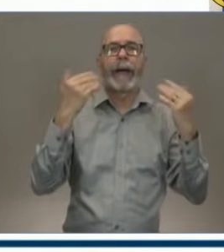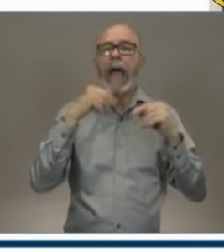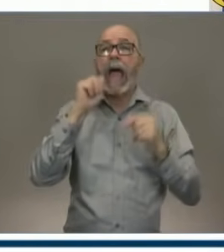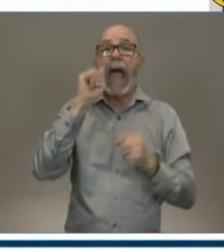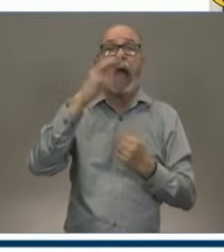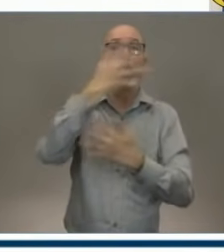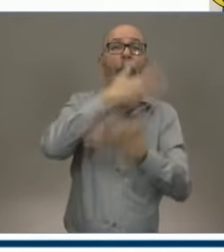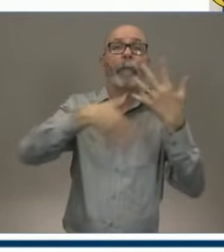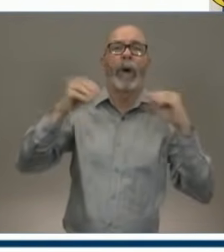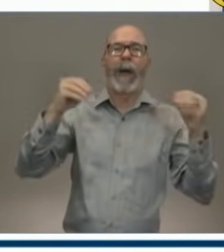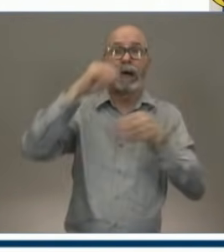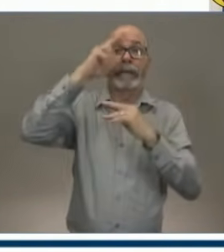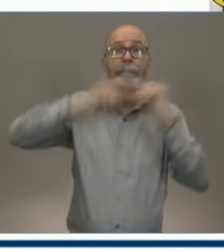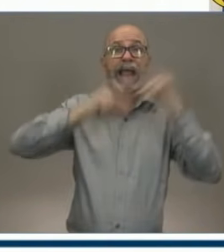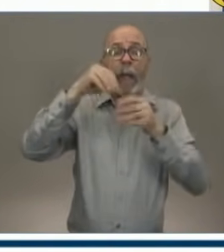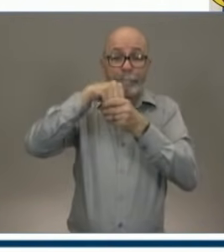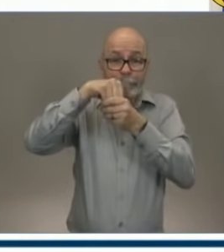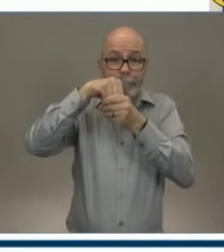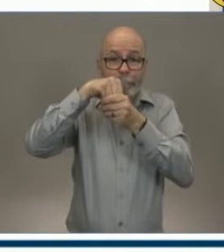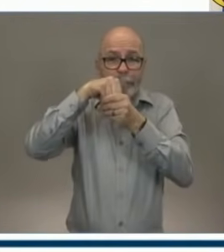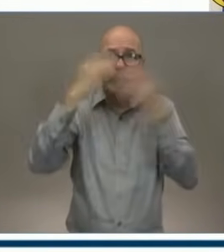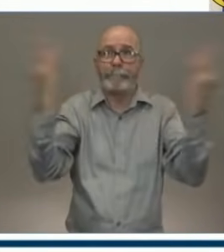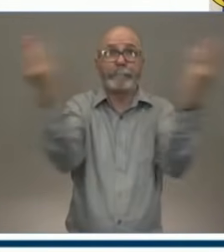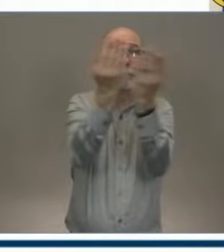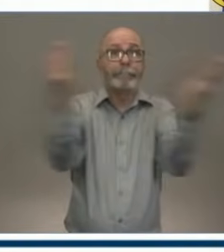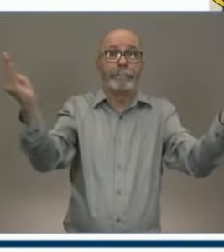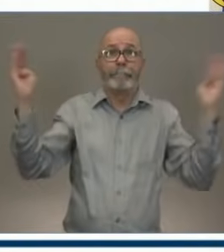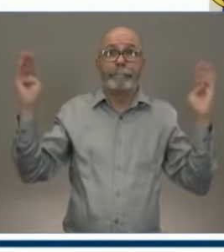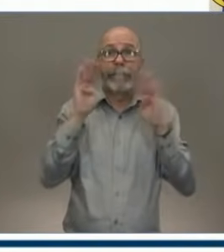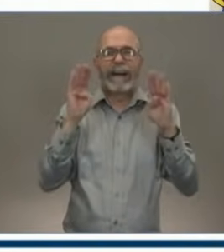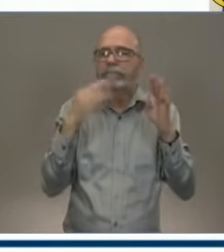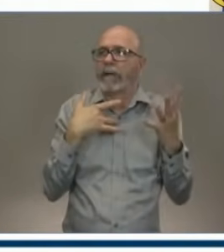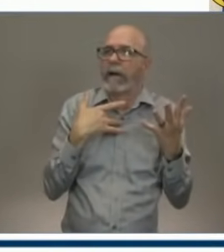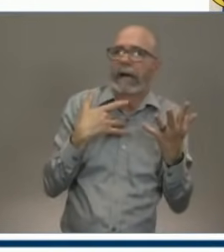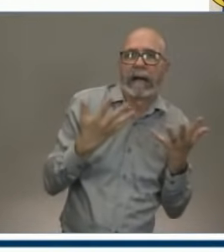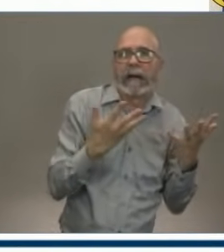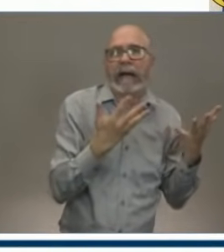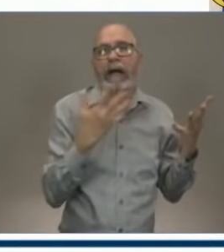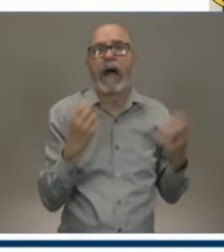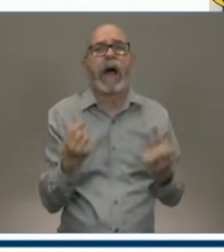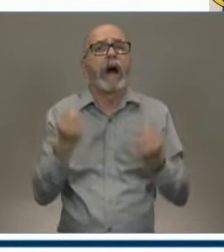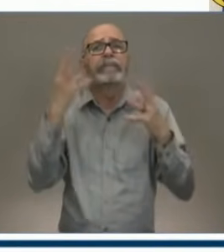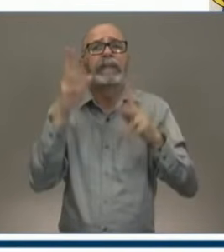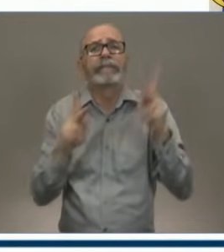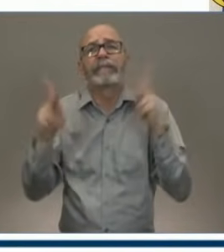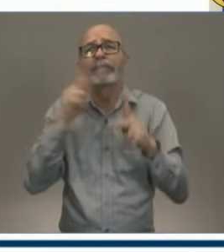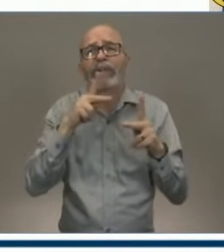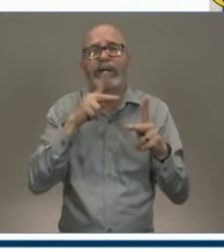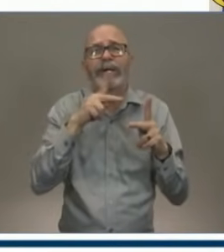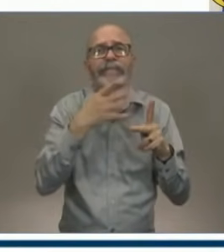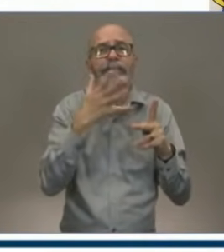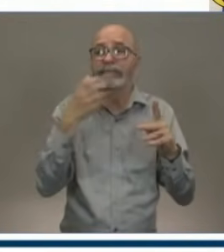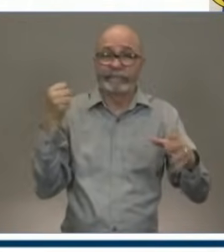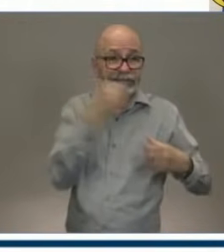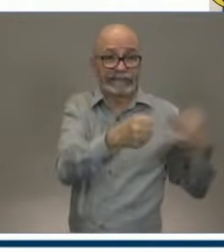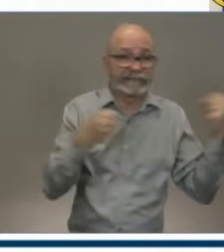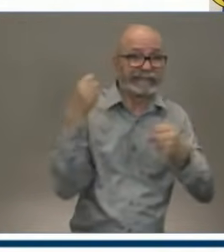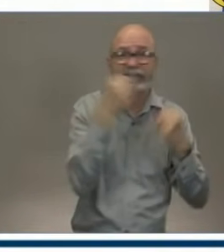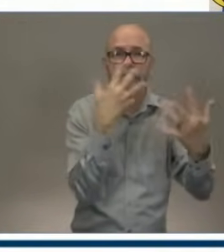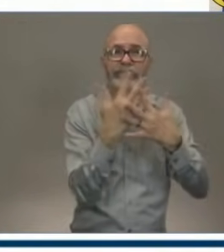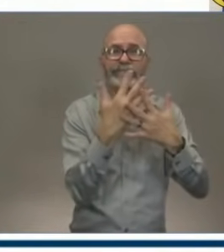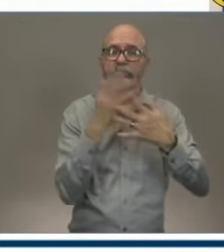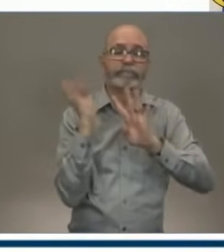say the numbers in custody are back up to pre-pandemic levels. So for